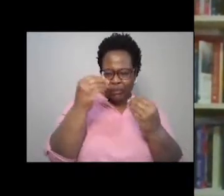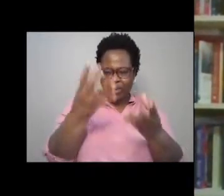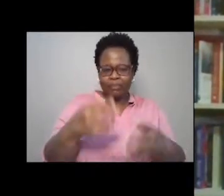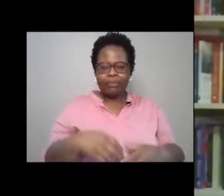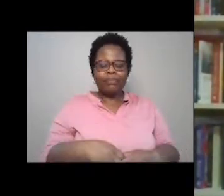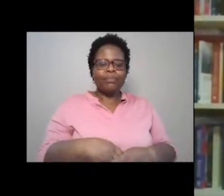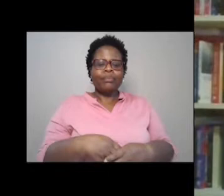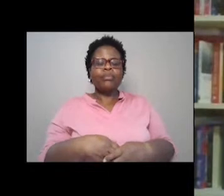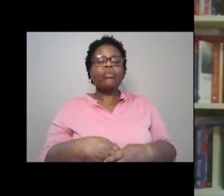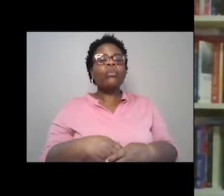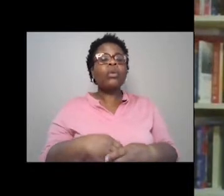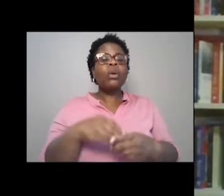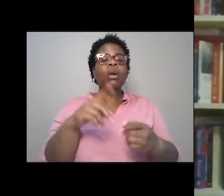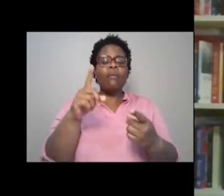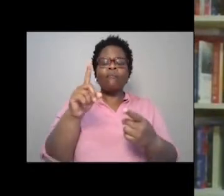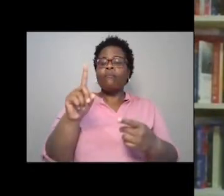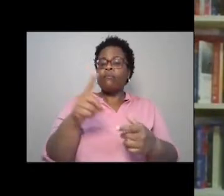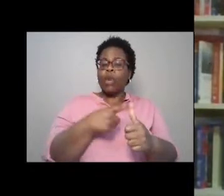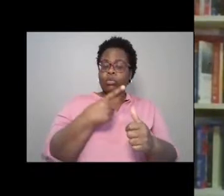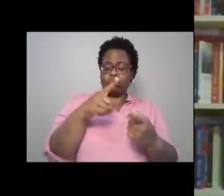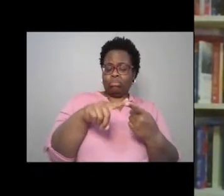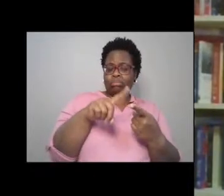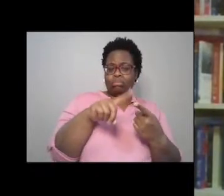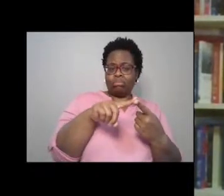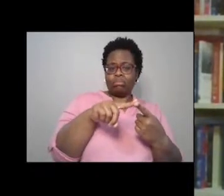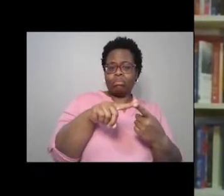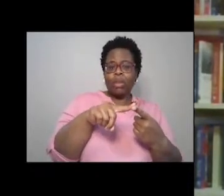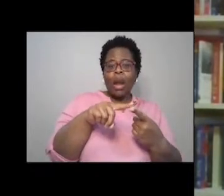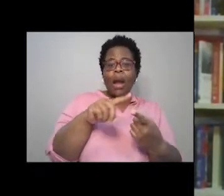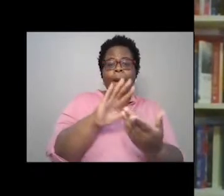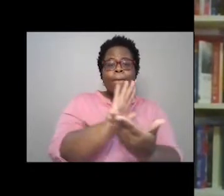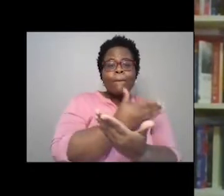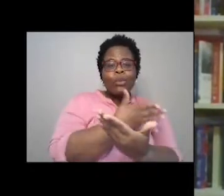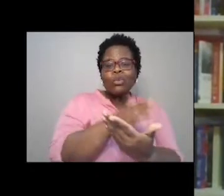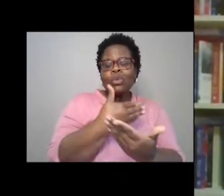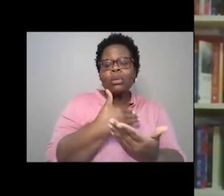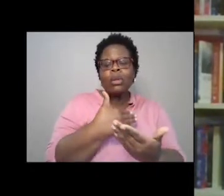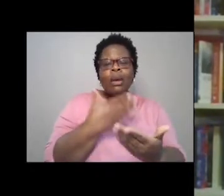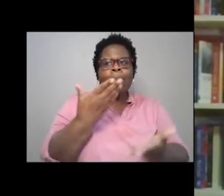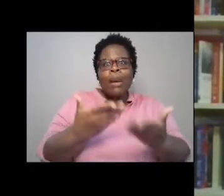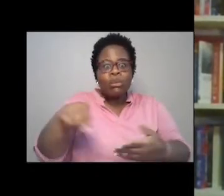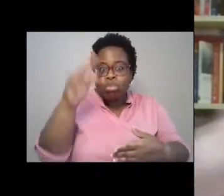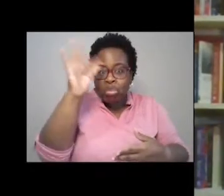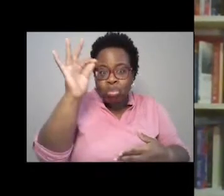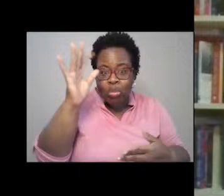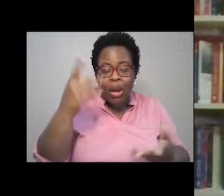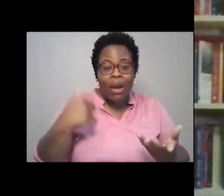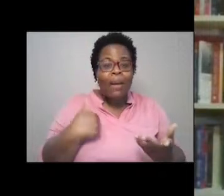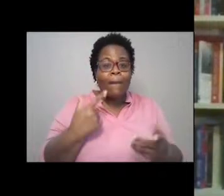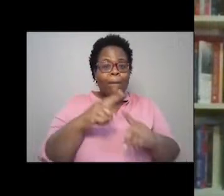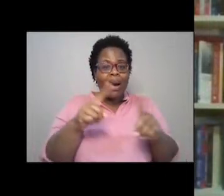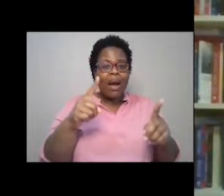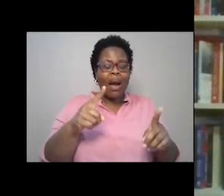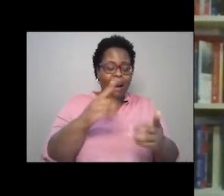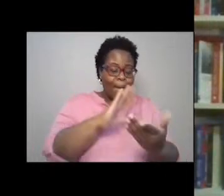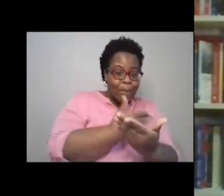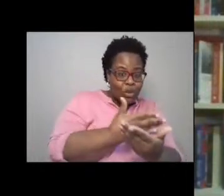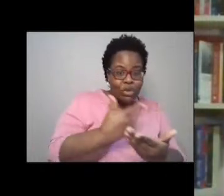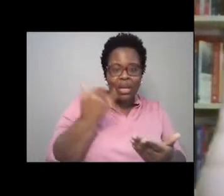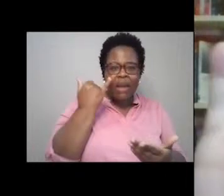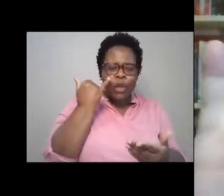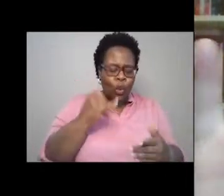being. The first is music. I don't know if you realize this, but whenever you play music or sing, and it doesn't matter if you're